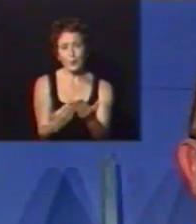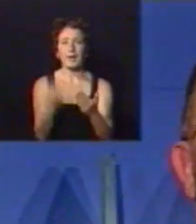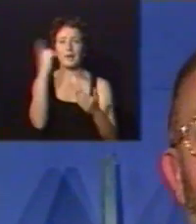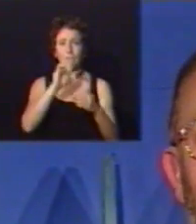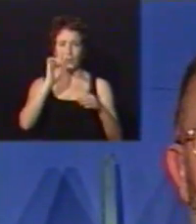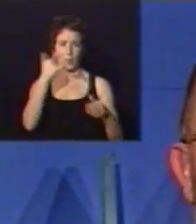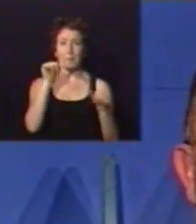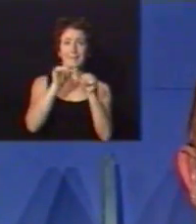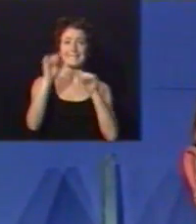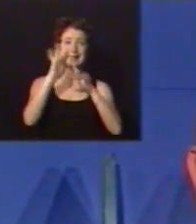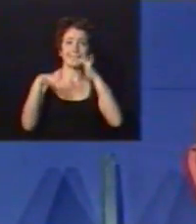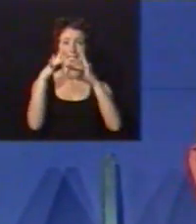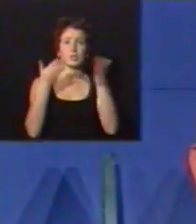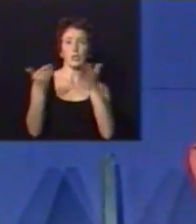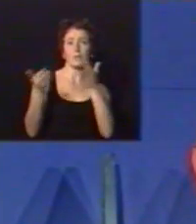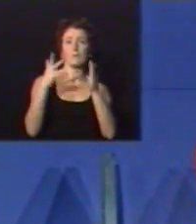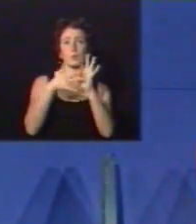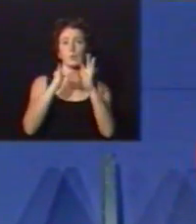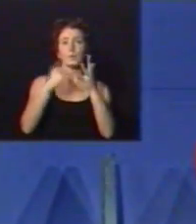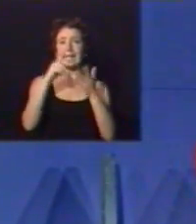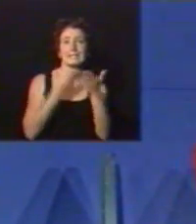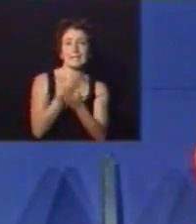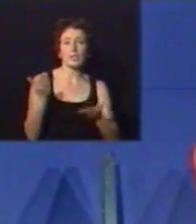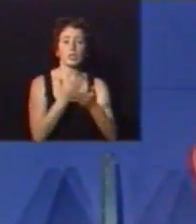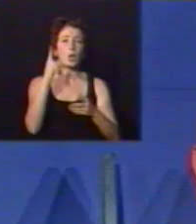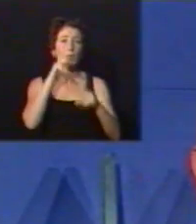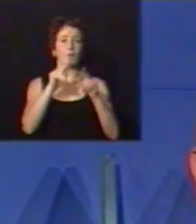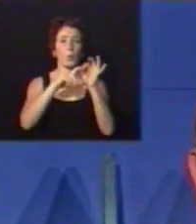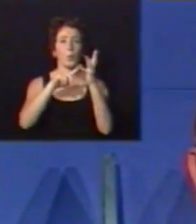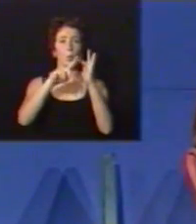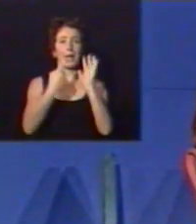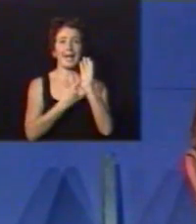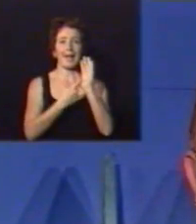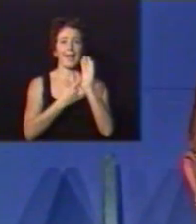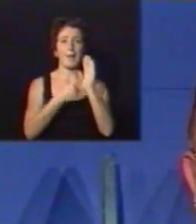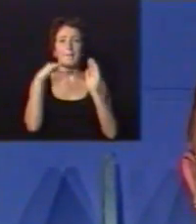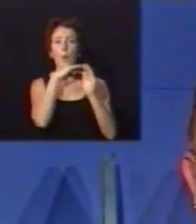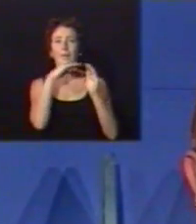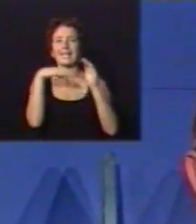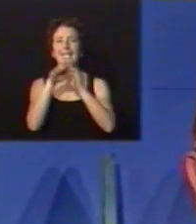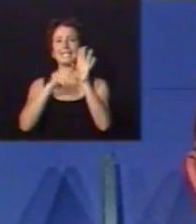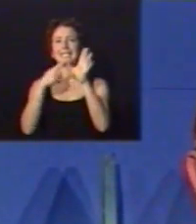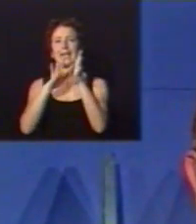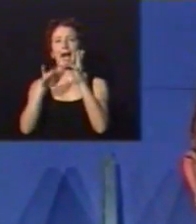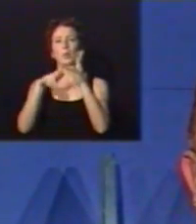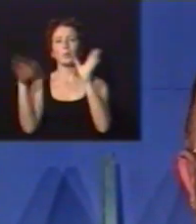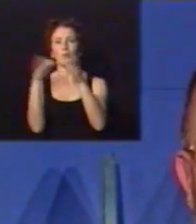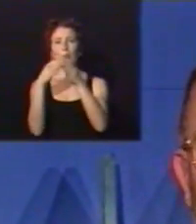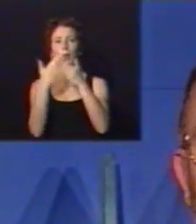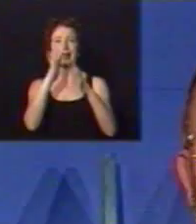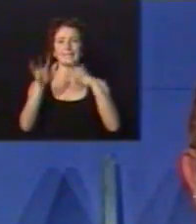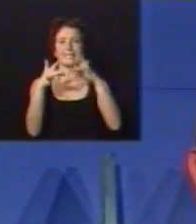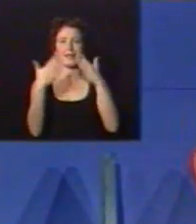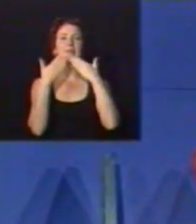best internet service for news and discussion, look for Queer Melbourne in the Yahoo groups on the internet. Thank you, Paul.